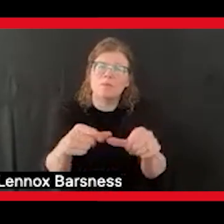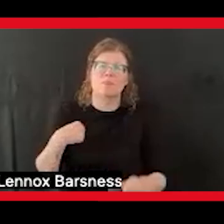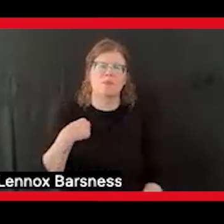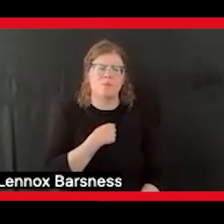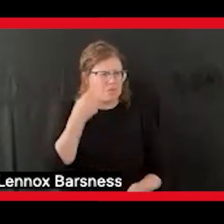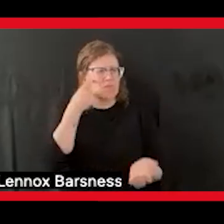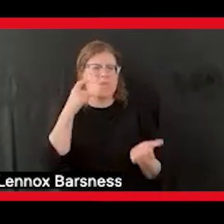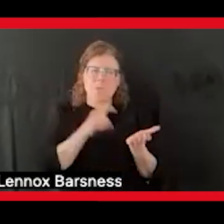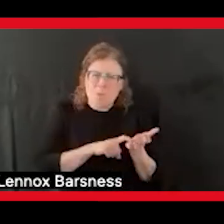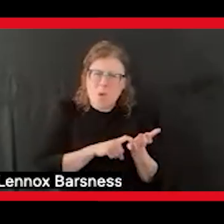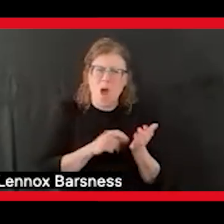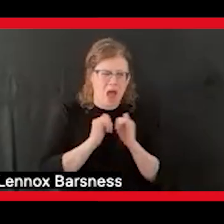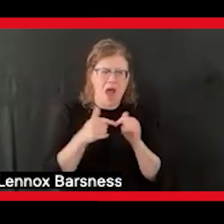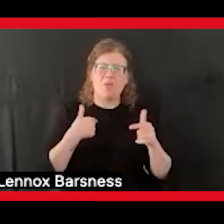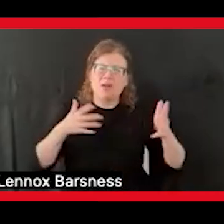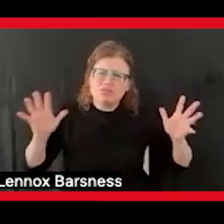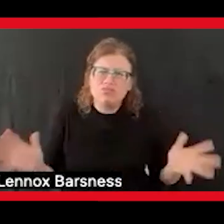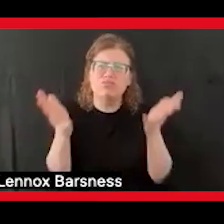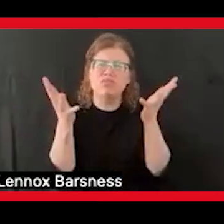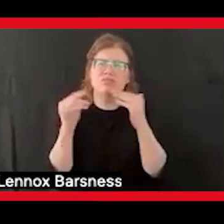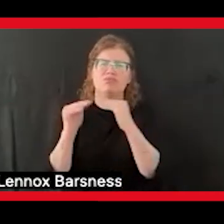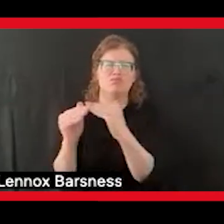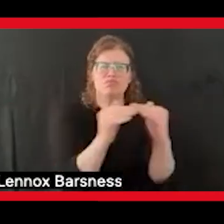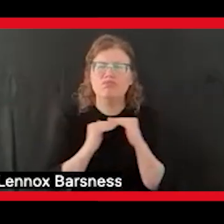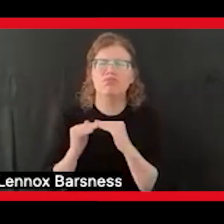equitable systems for everyone.